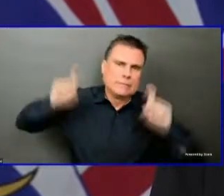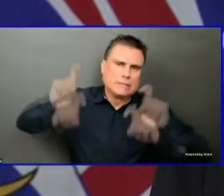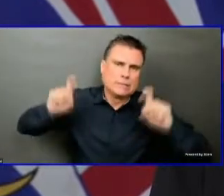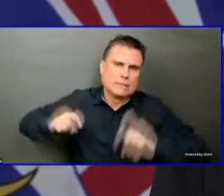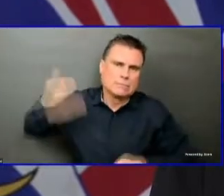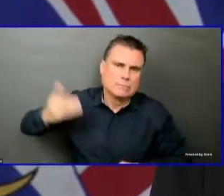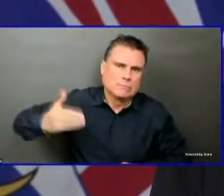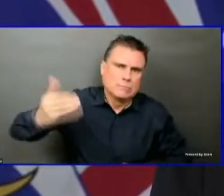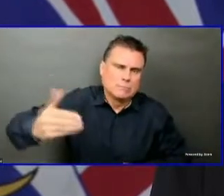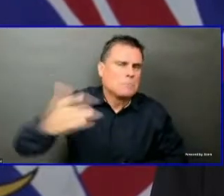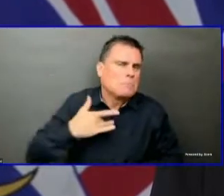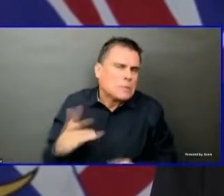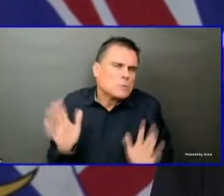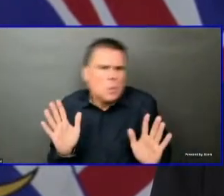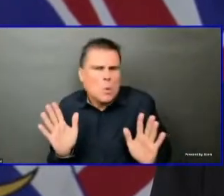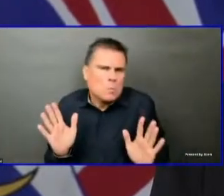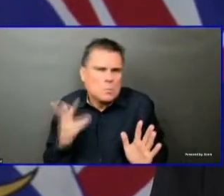CFJC.